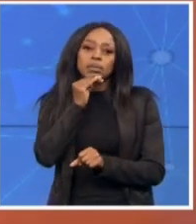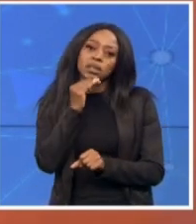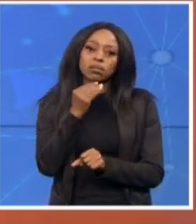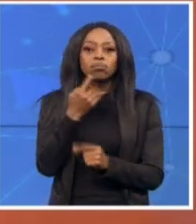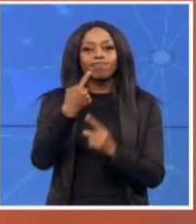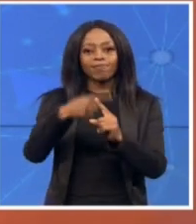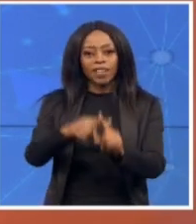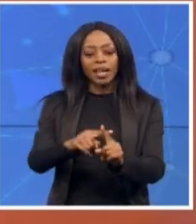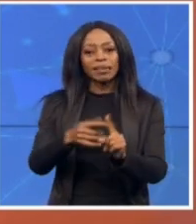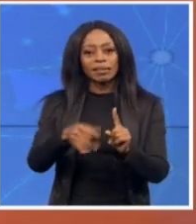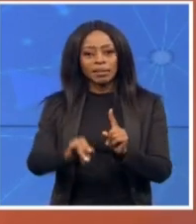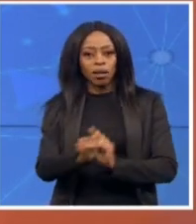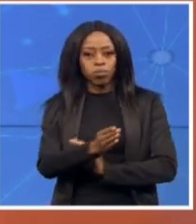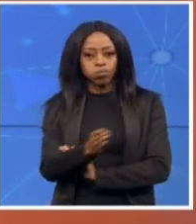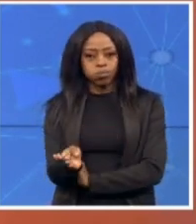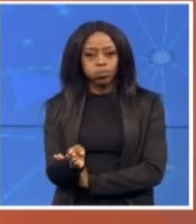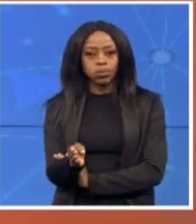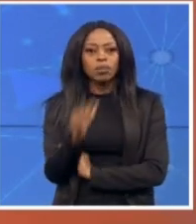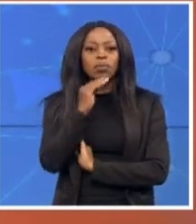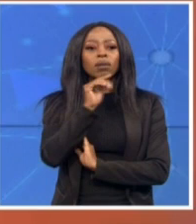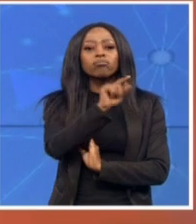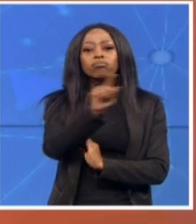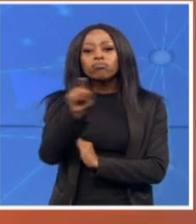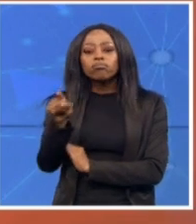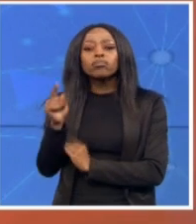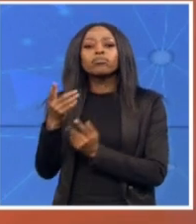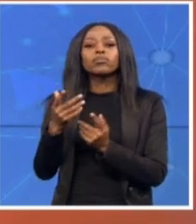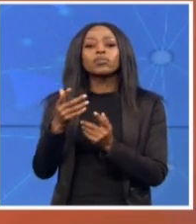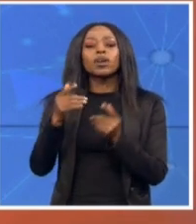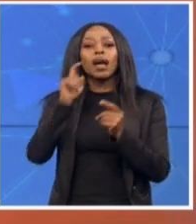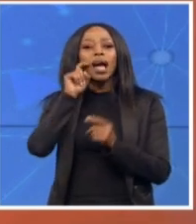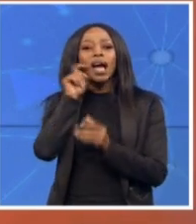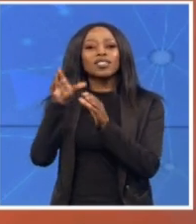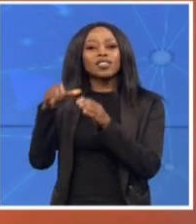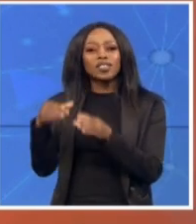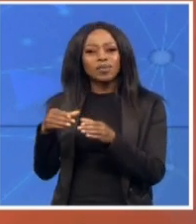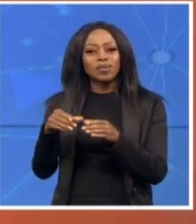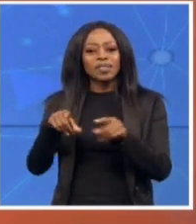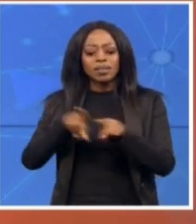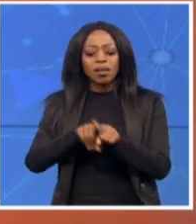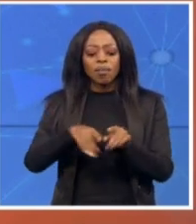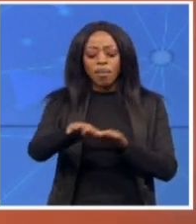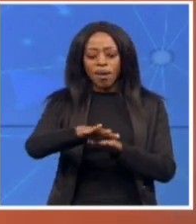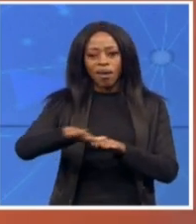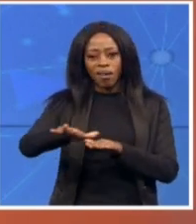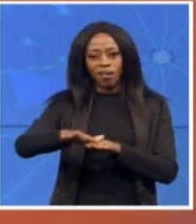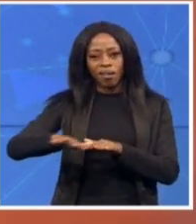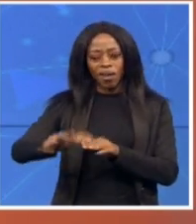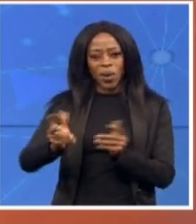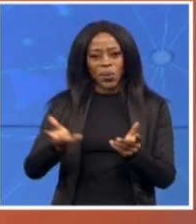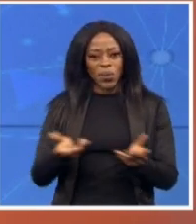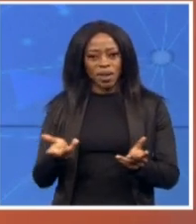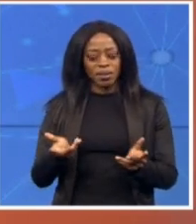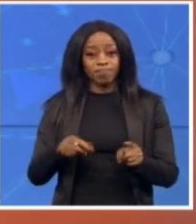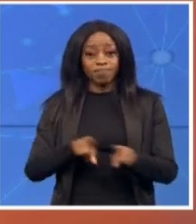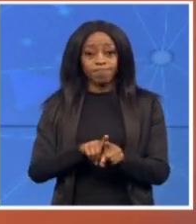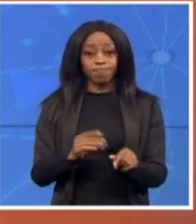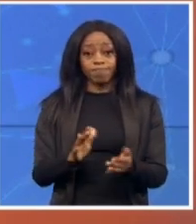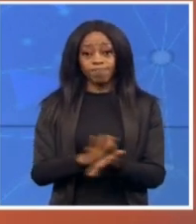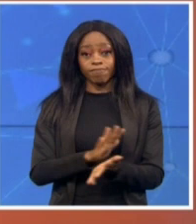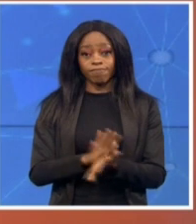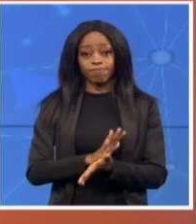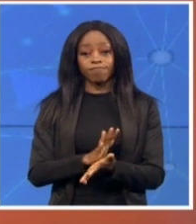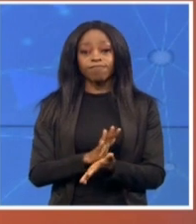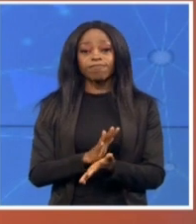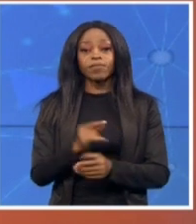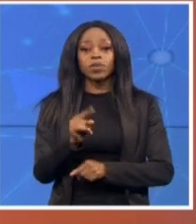different populations, and also in regard to the geography. We want to appreciate the districts like Overberg, we'll find